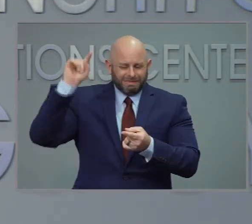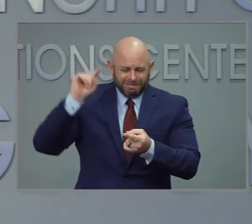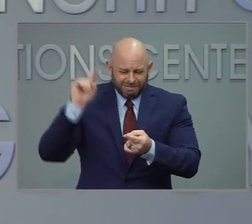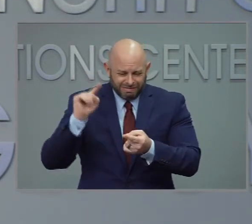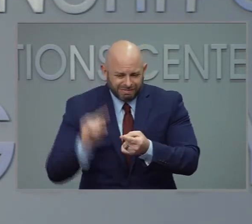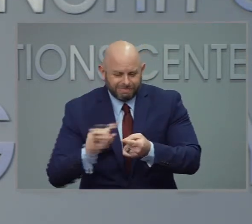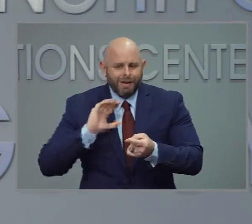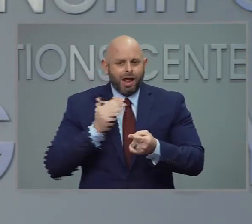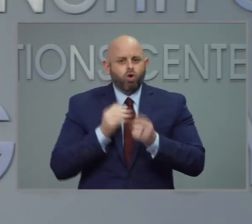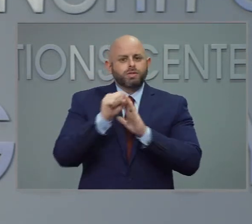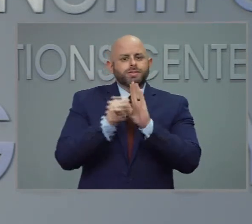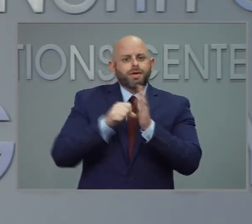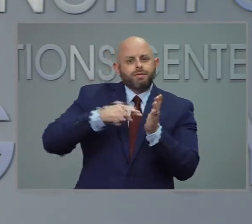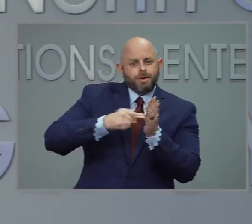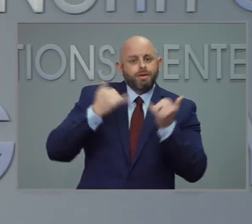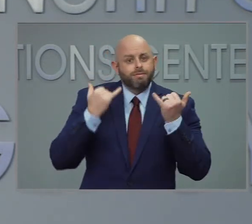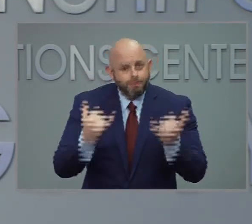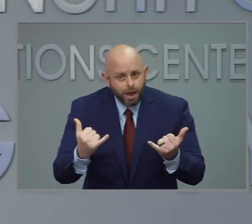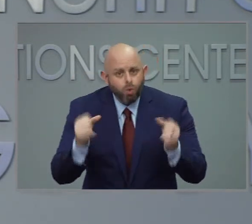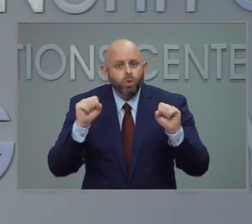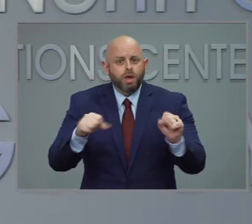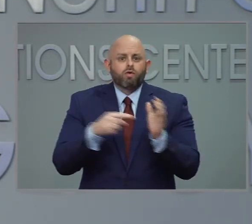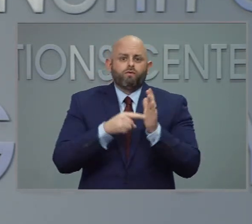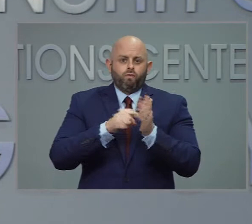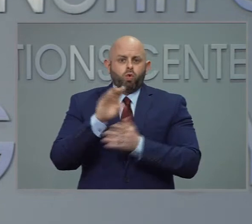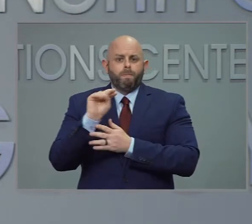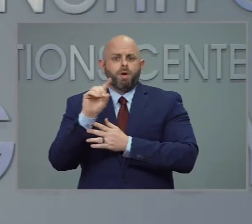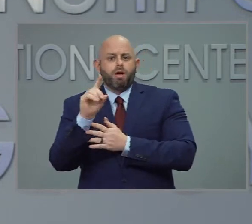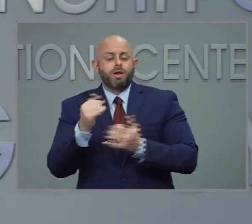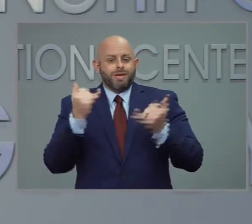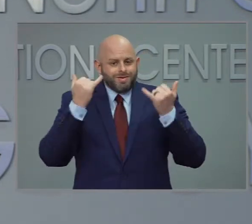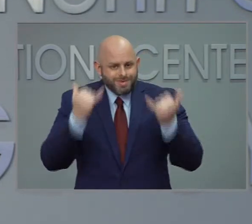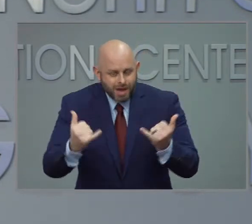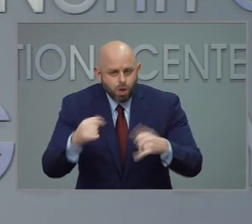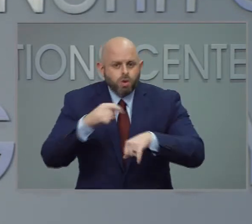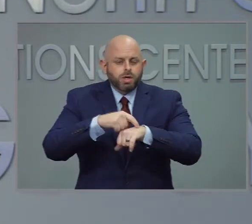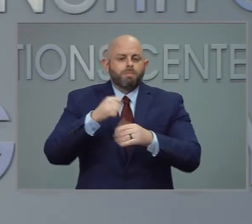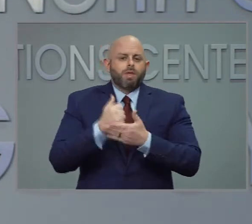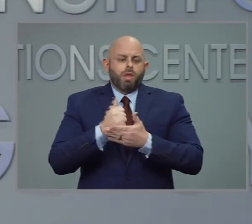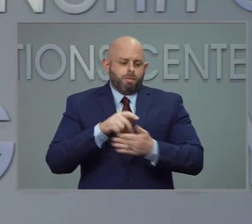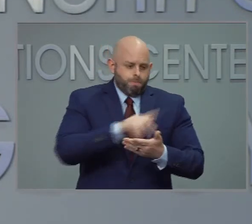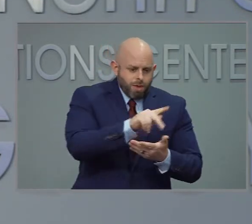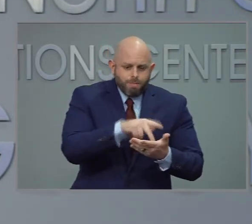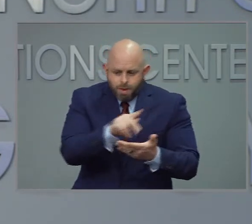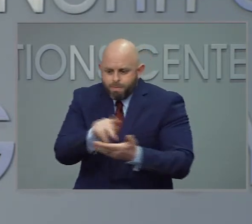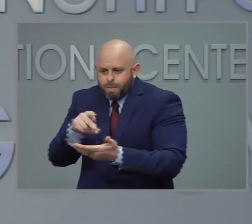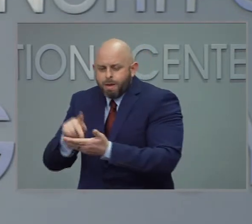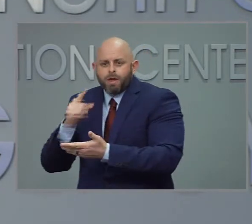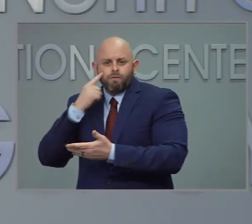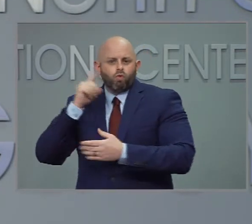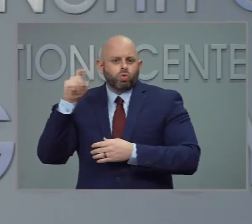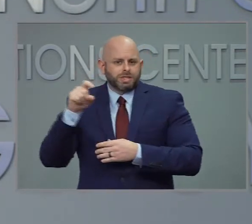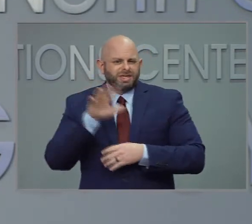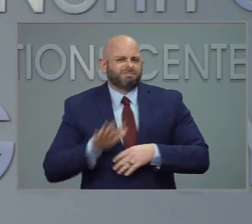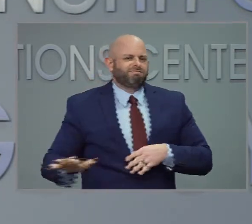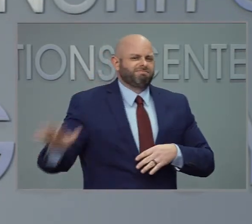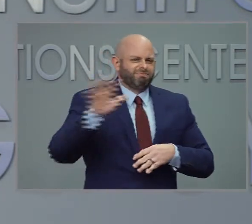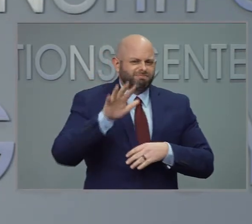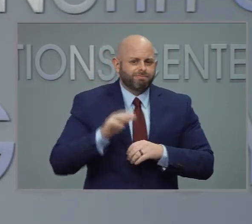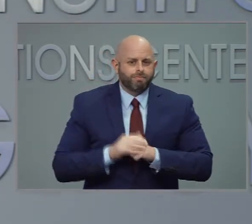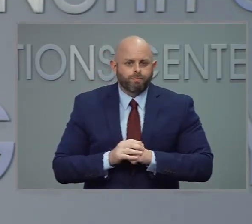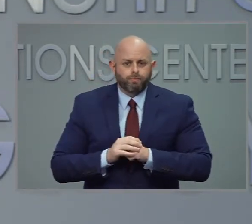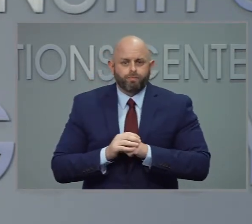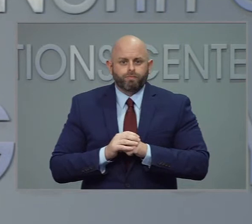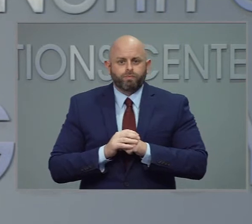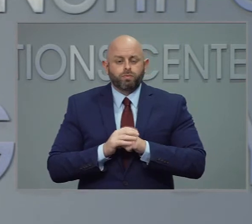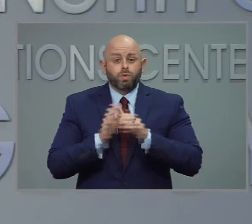it. Now is the time to address this backlog of needs. It's important to note what we